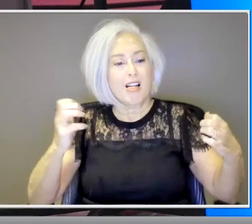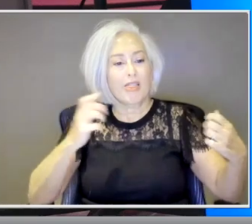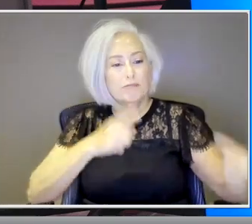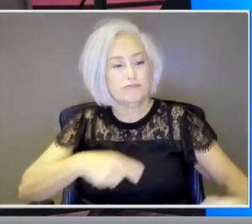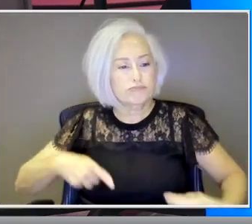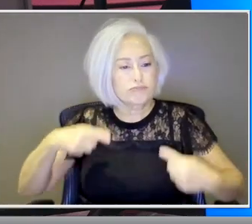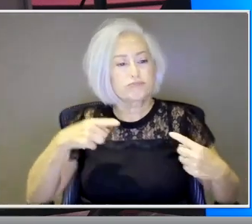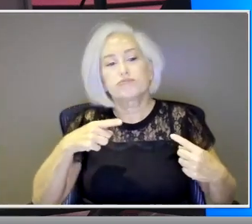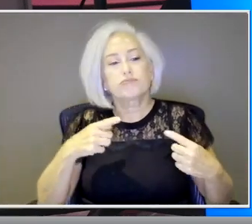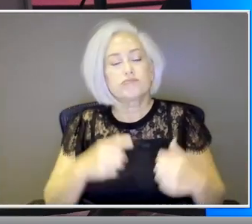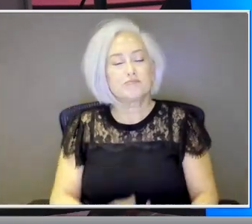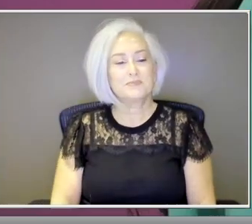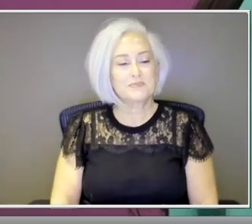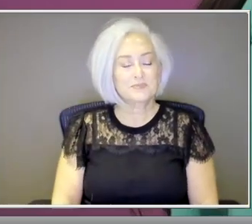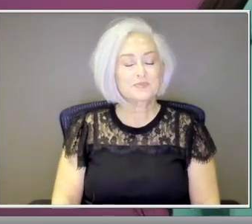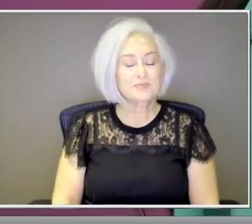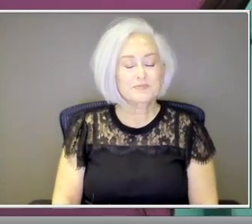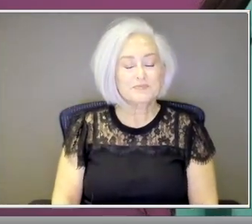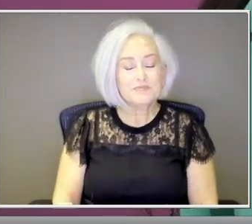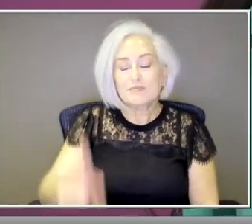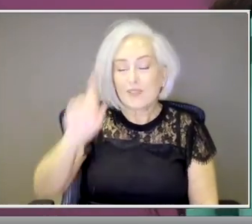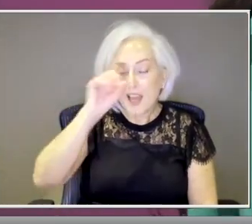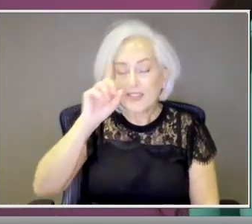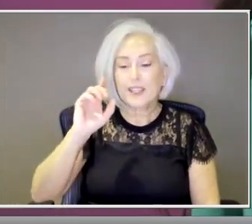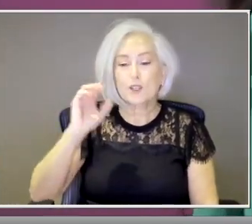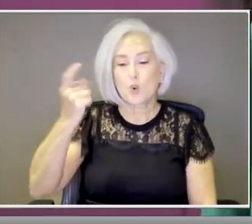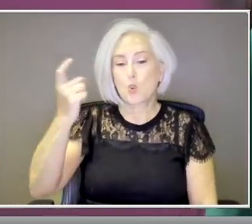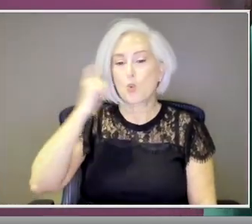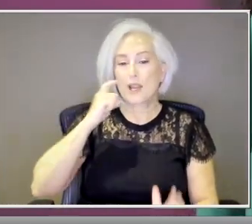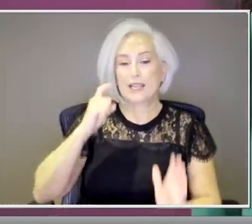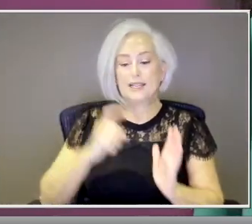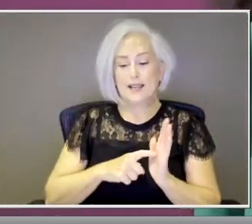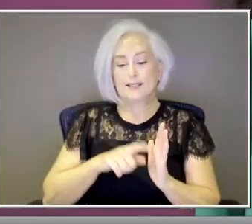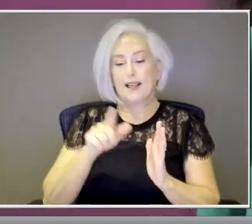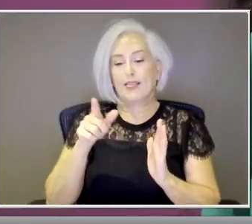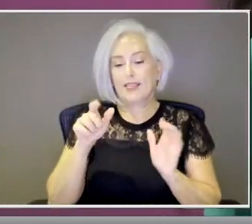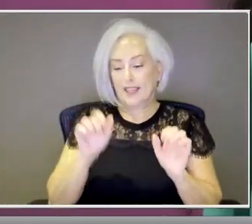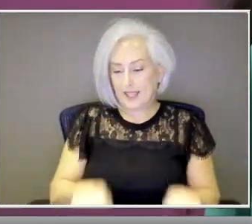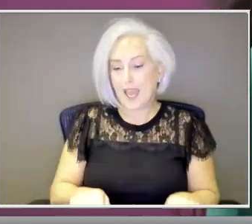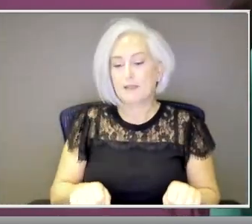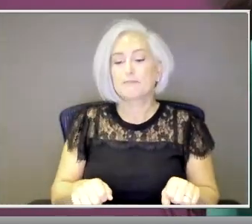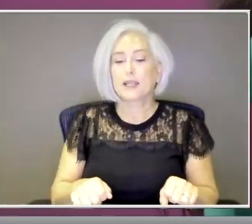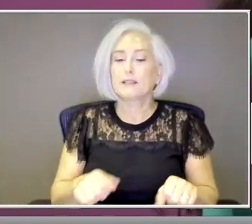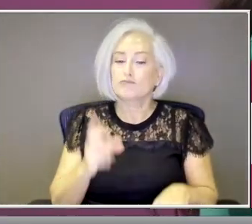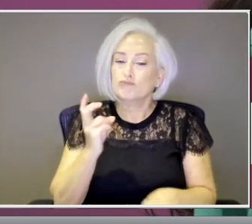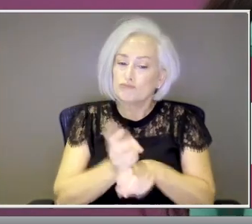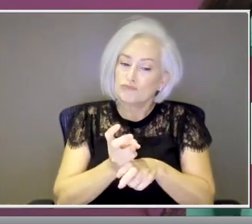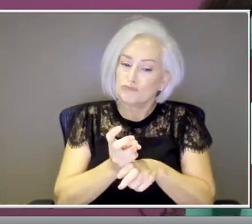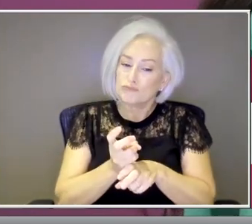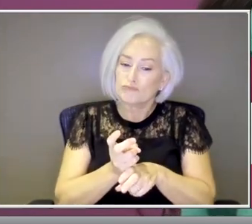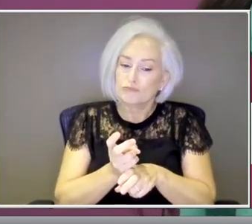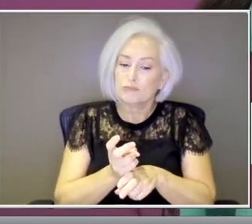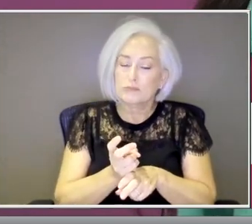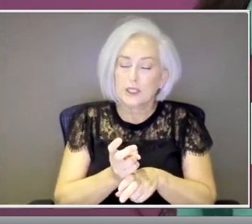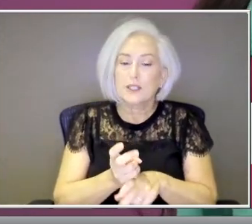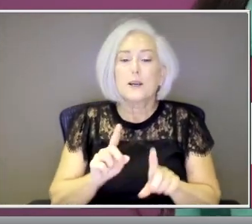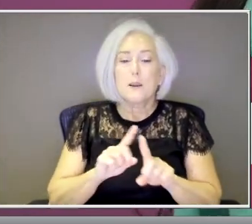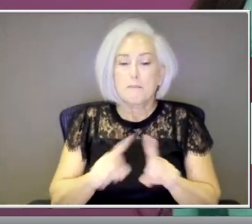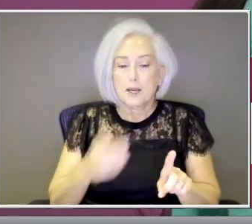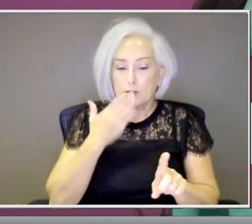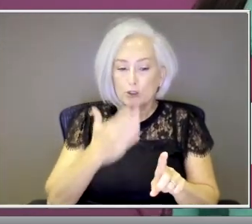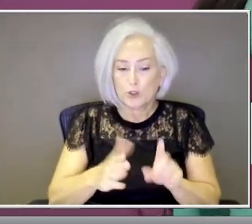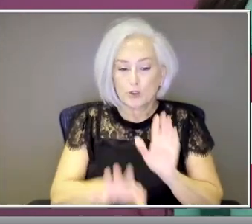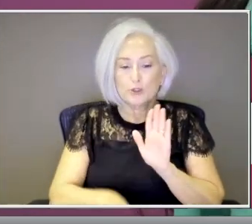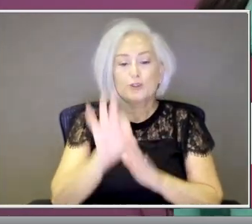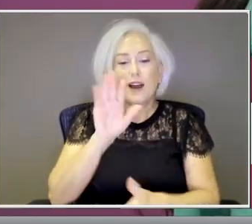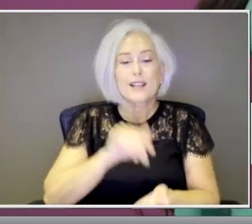despair? I think just acknowledging that it can be really difficult sometimes, but it's good to find doctors you can trust and